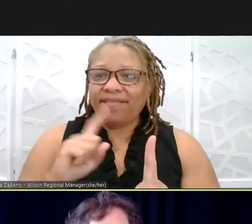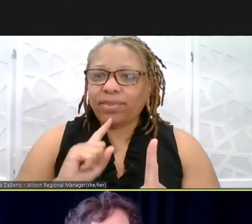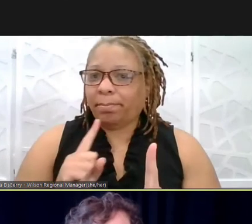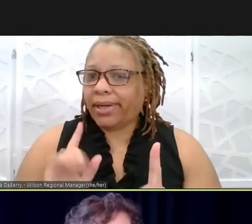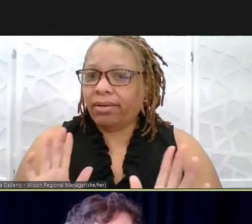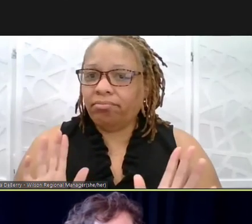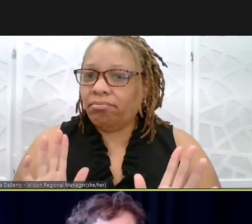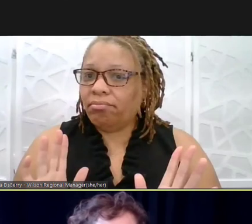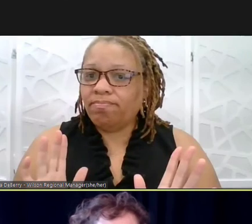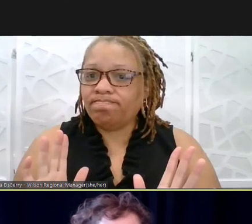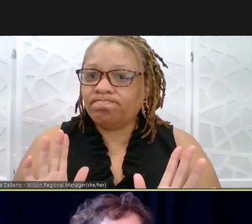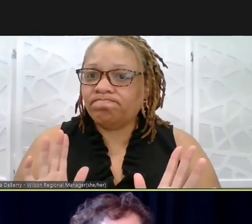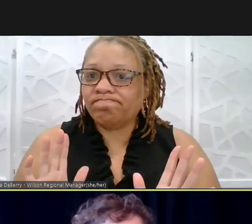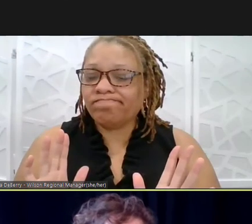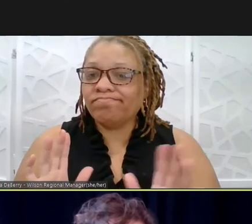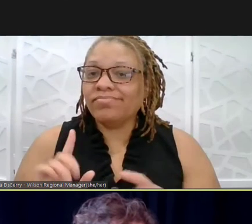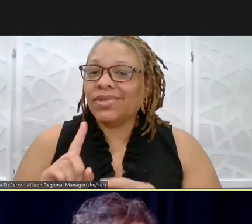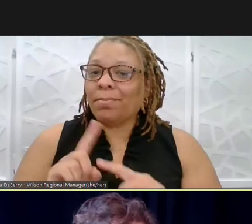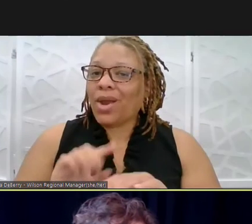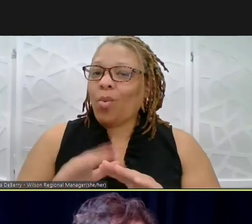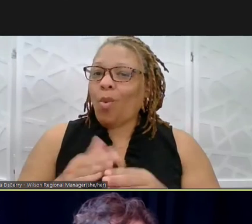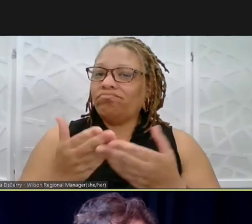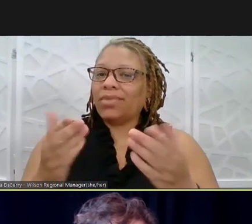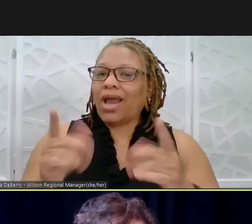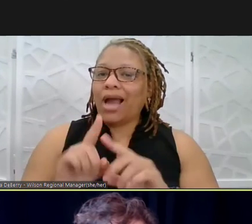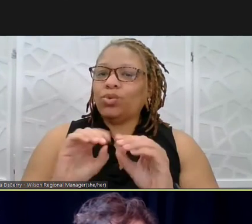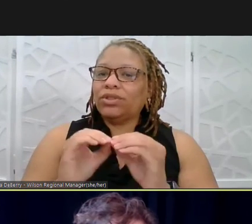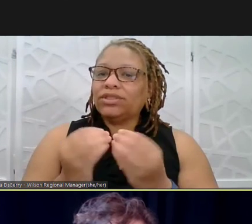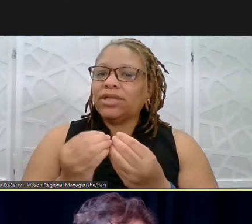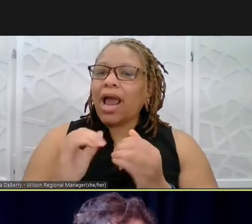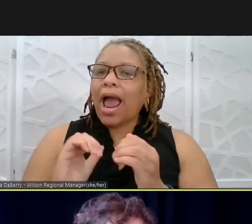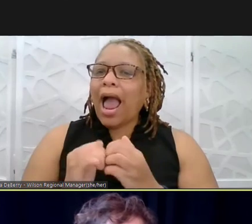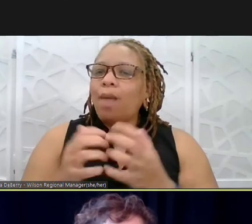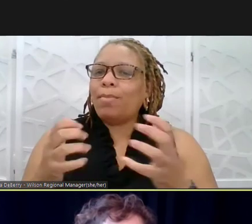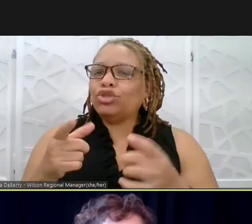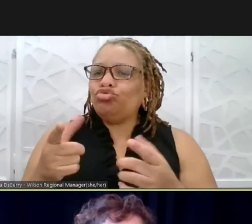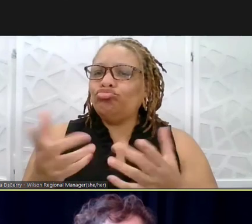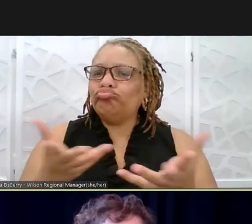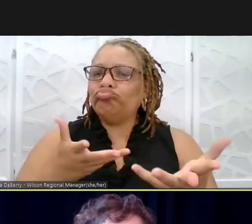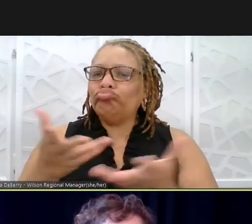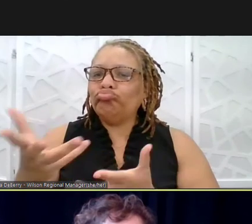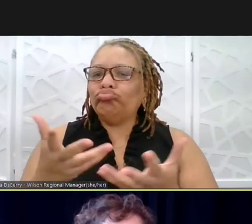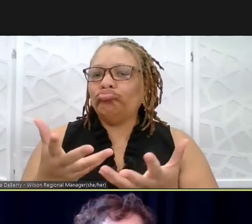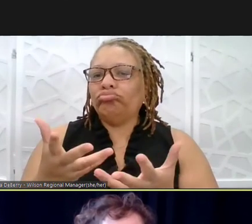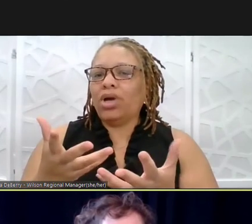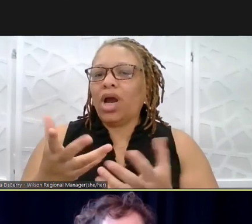As I already mentioned, ASL is a very complex language.